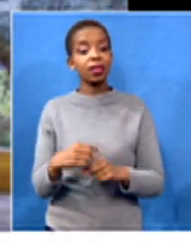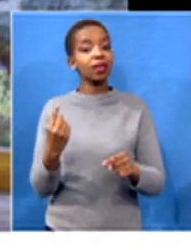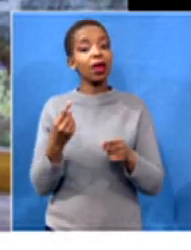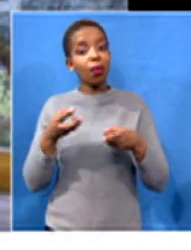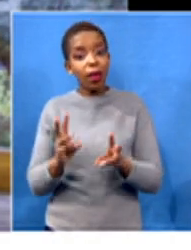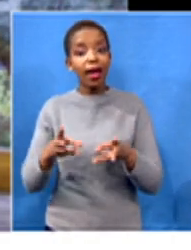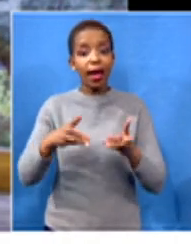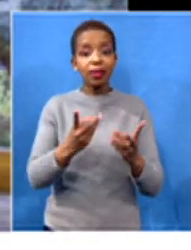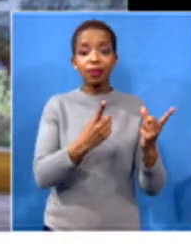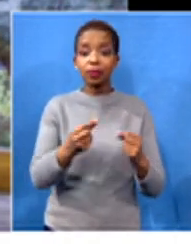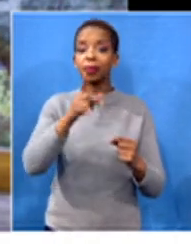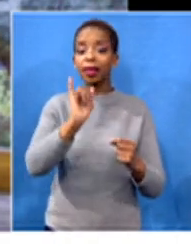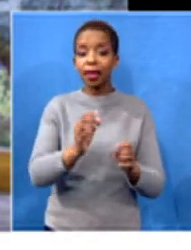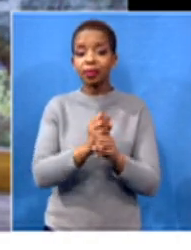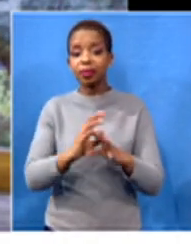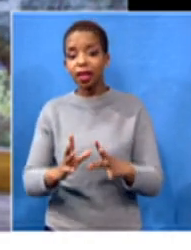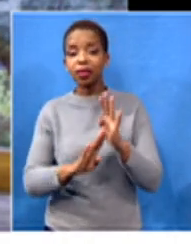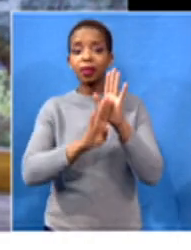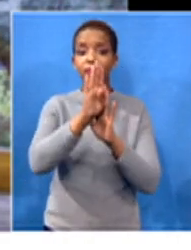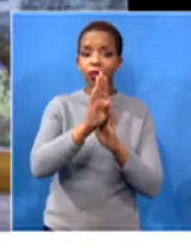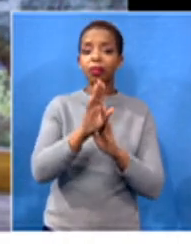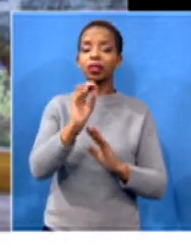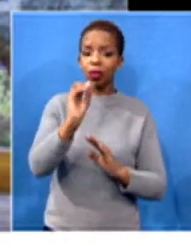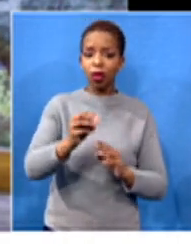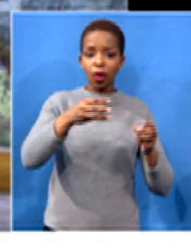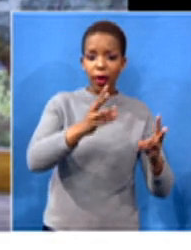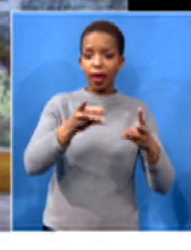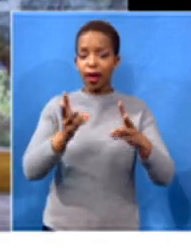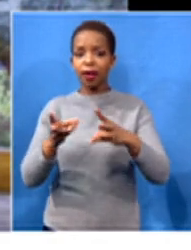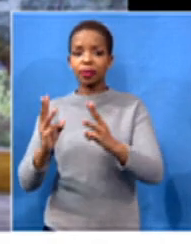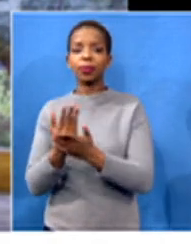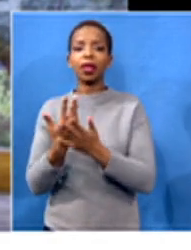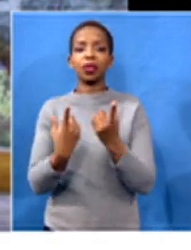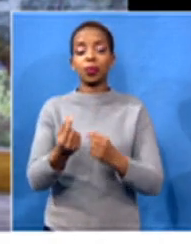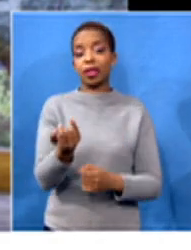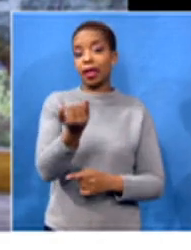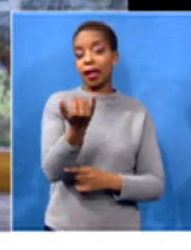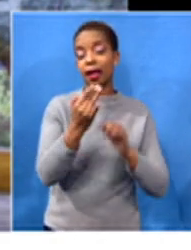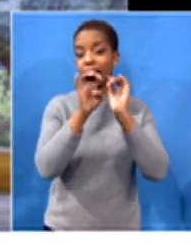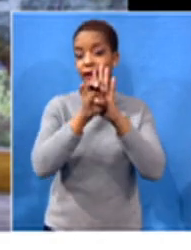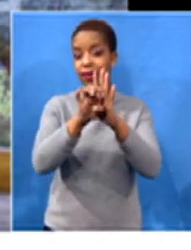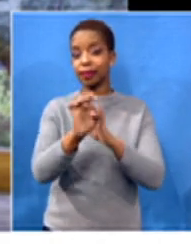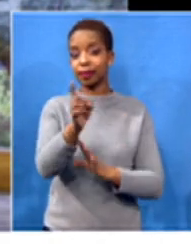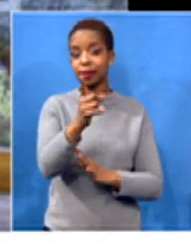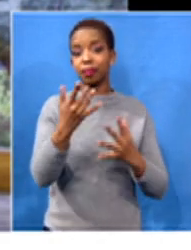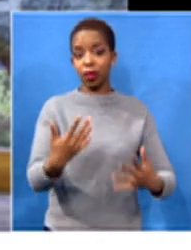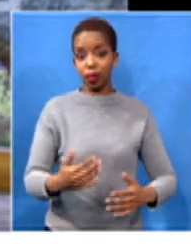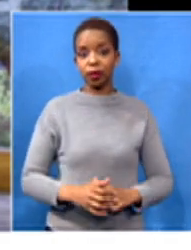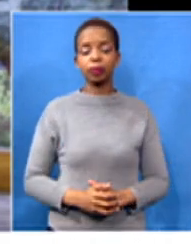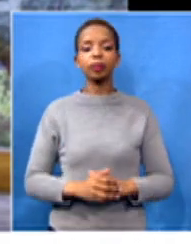with in the context of weak state capacity. For example, these ambitious targets around post-school